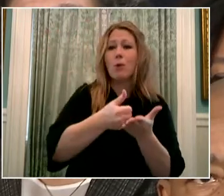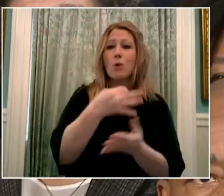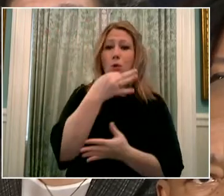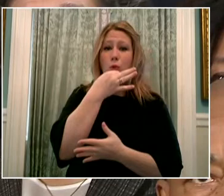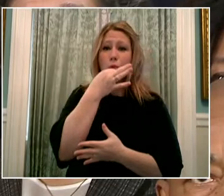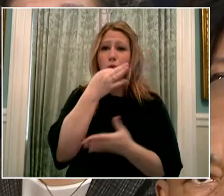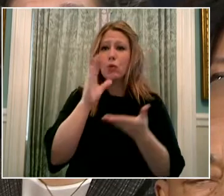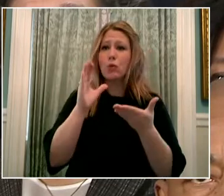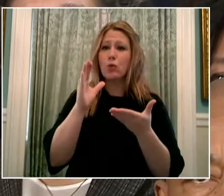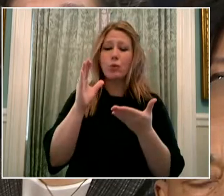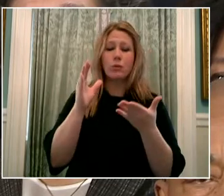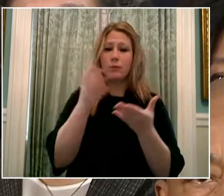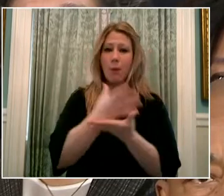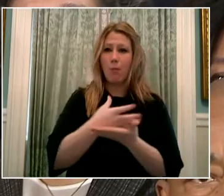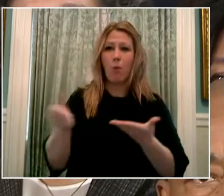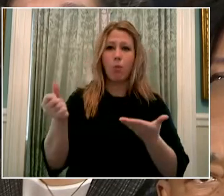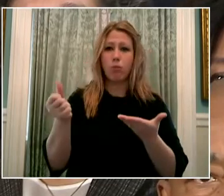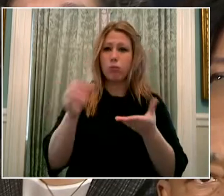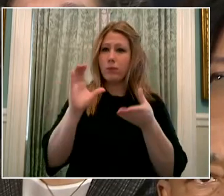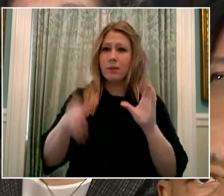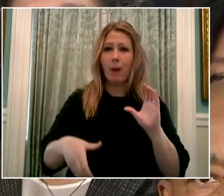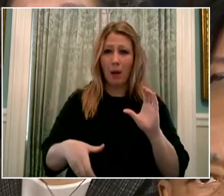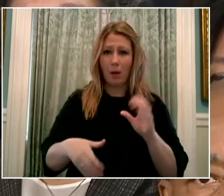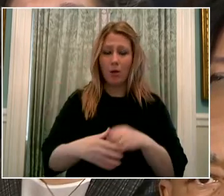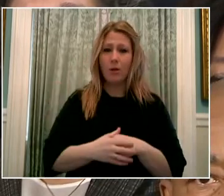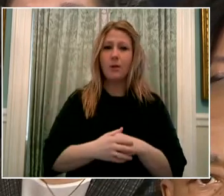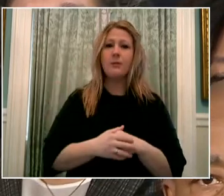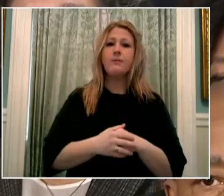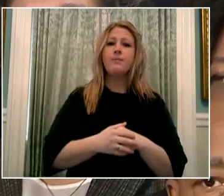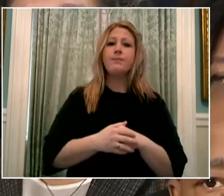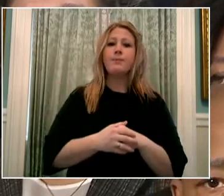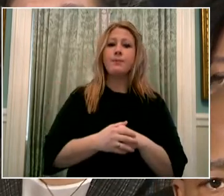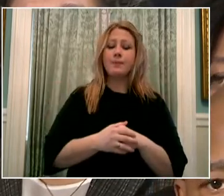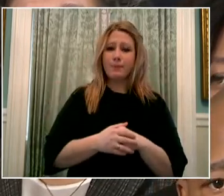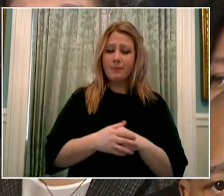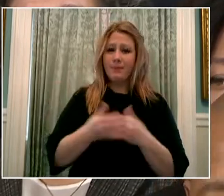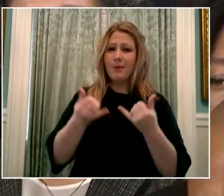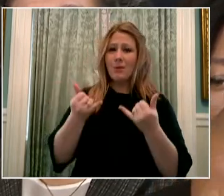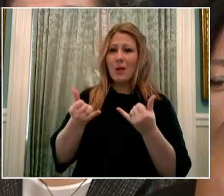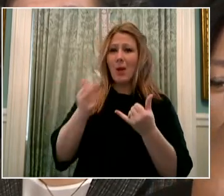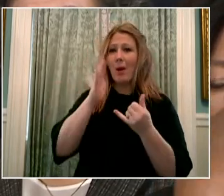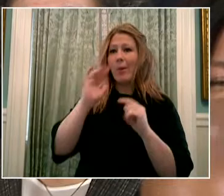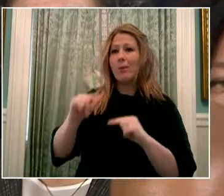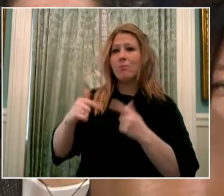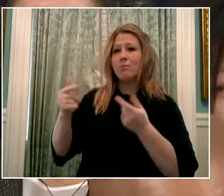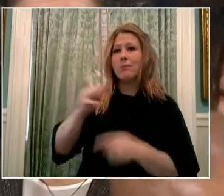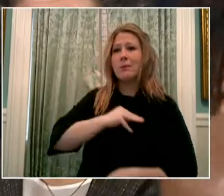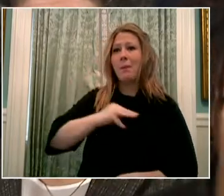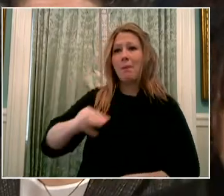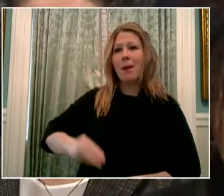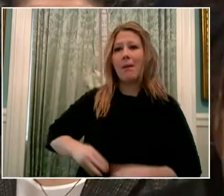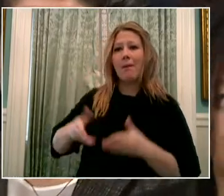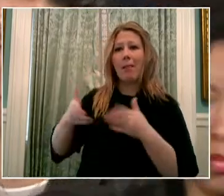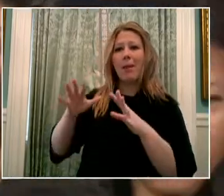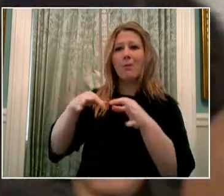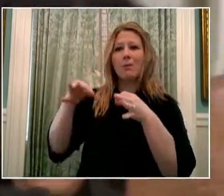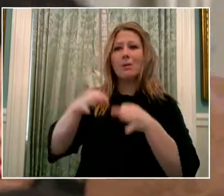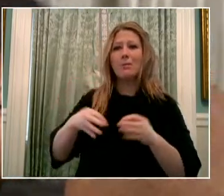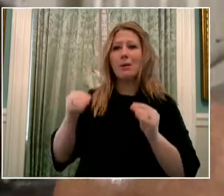federal government to do more. I'll turn it over now to the mayor to give you more details.